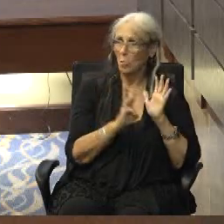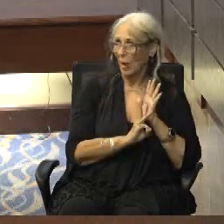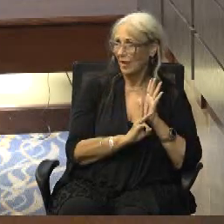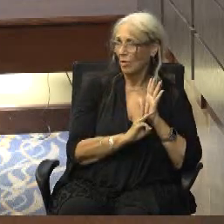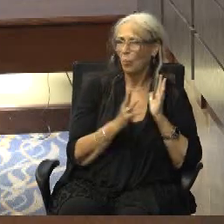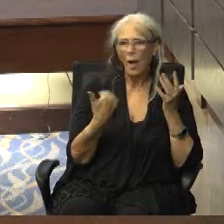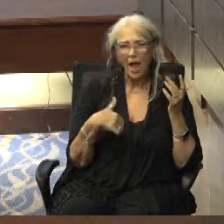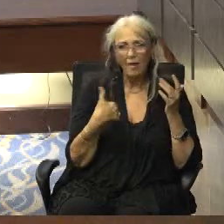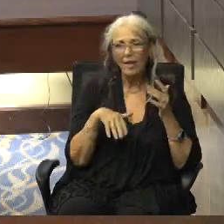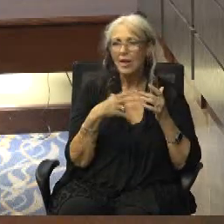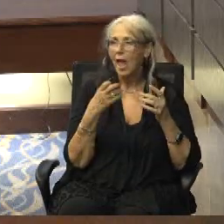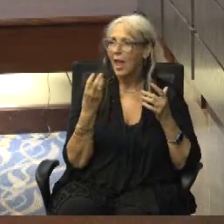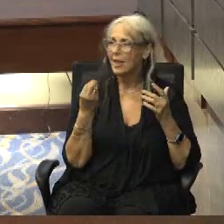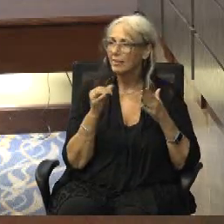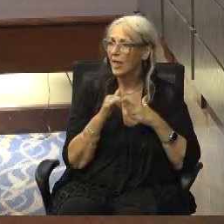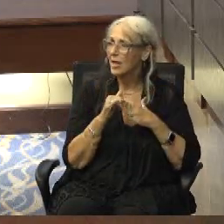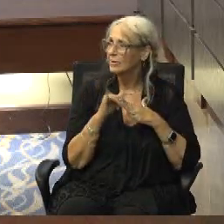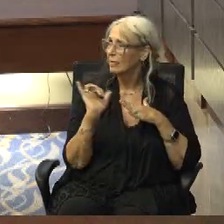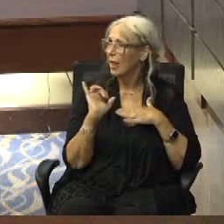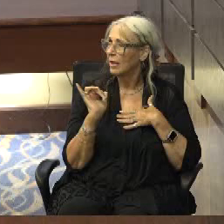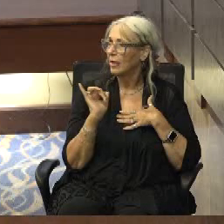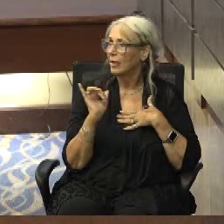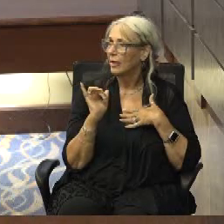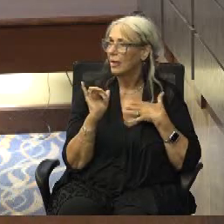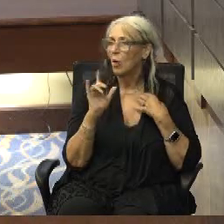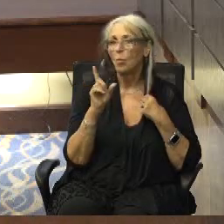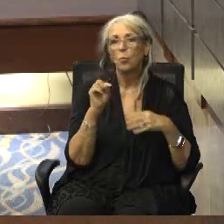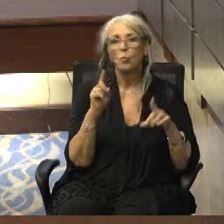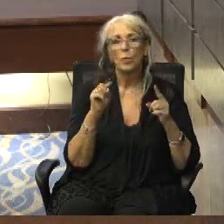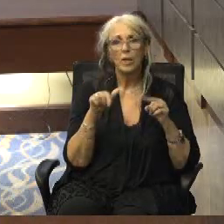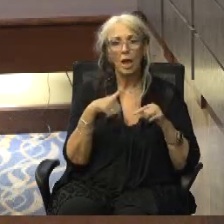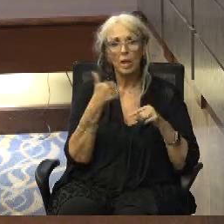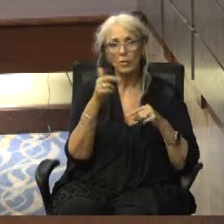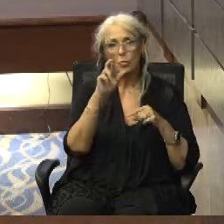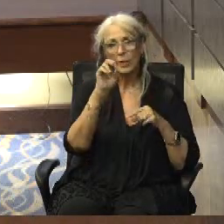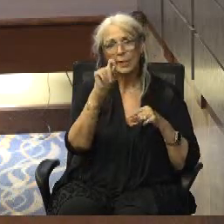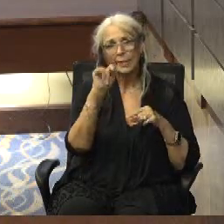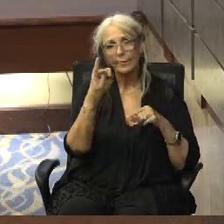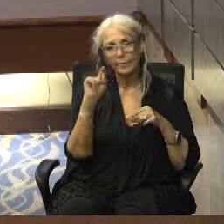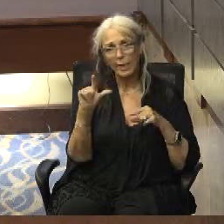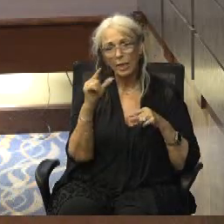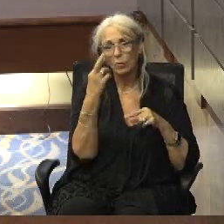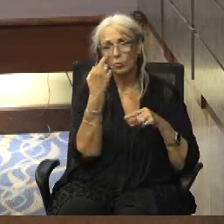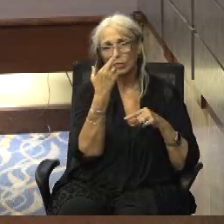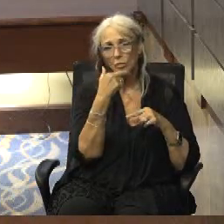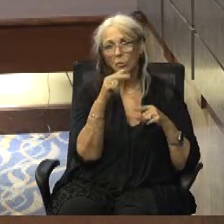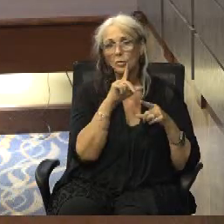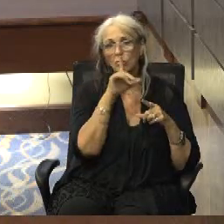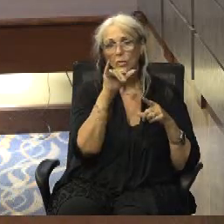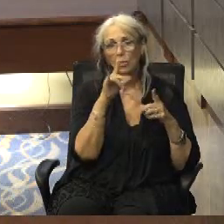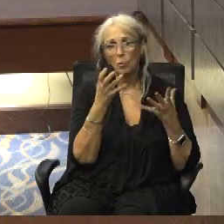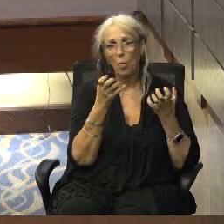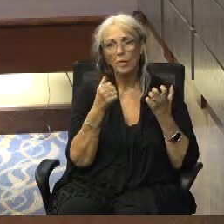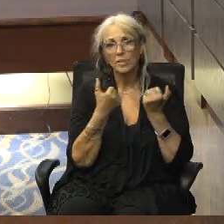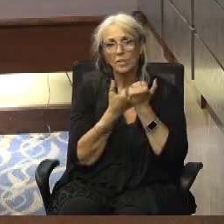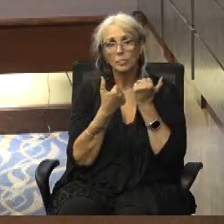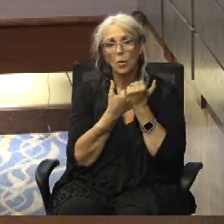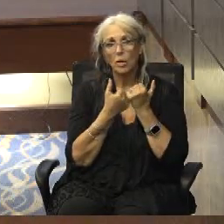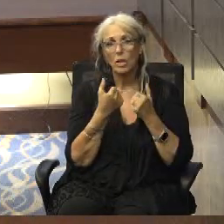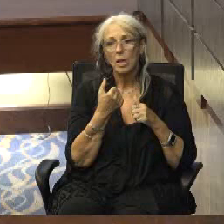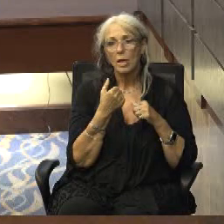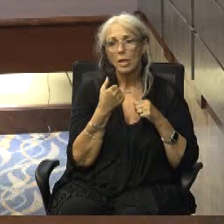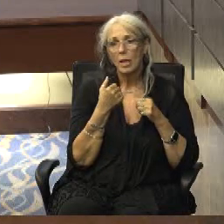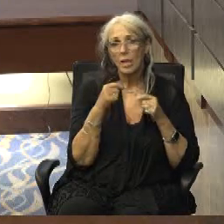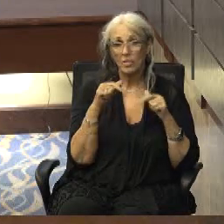bellwether too. That's you know, when other retail and restaurant, and we want to definitely support our homegrown retail and restaurant